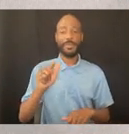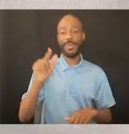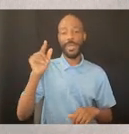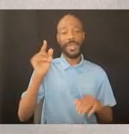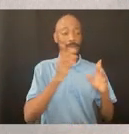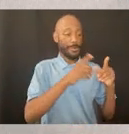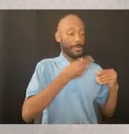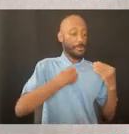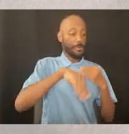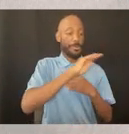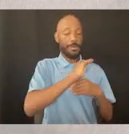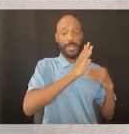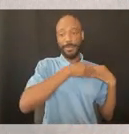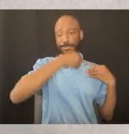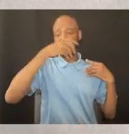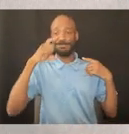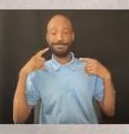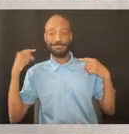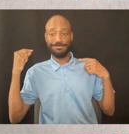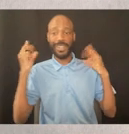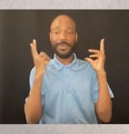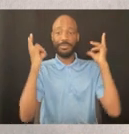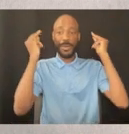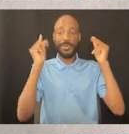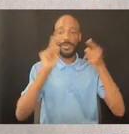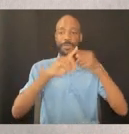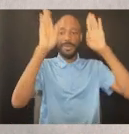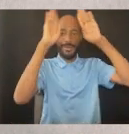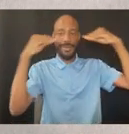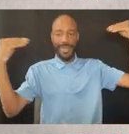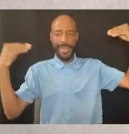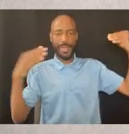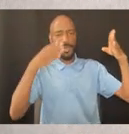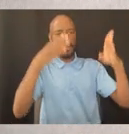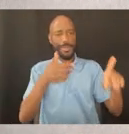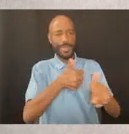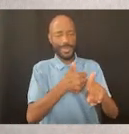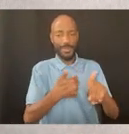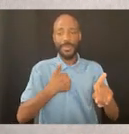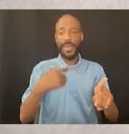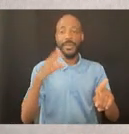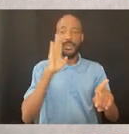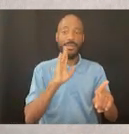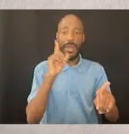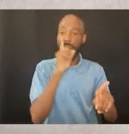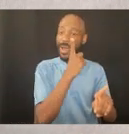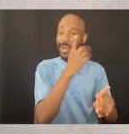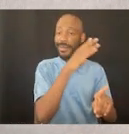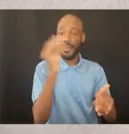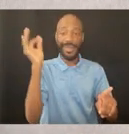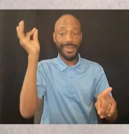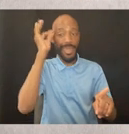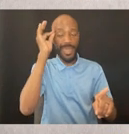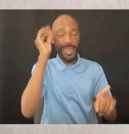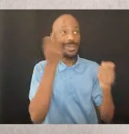hat. It is worn by a person with big brown eyes and brown hair, with a bunch of white flowers worn behind their left